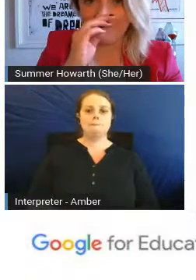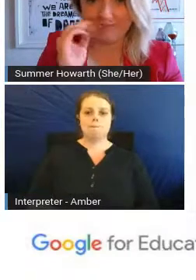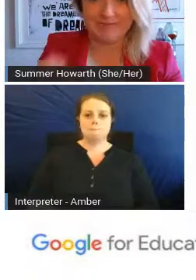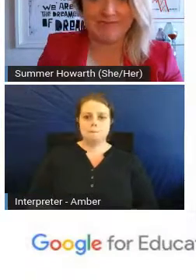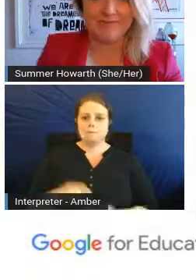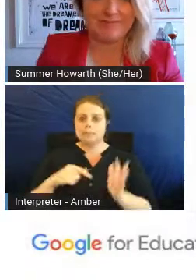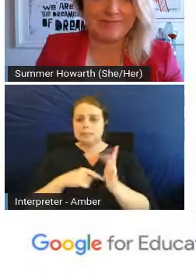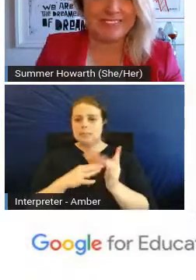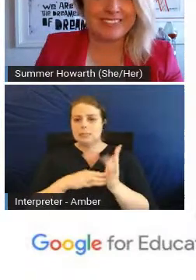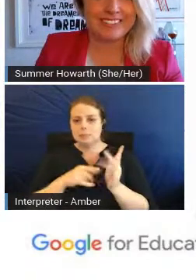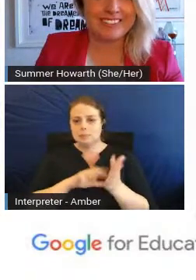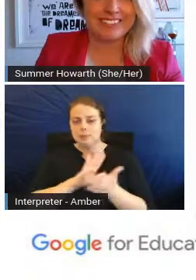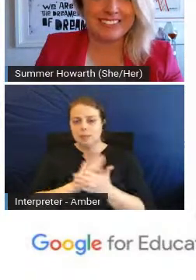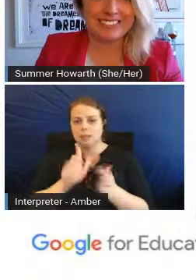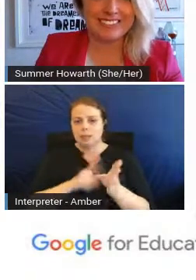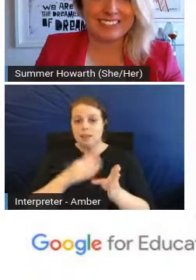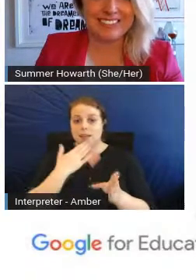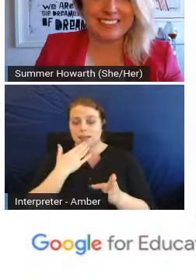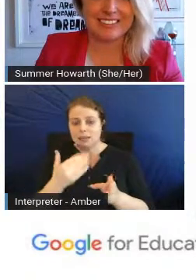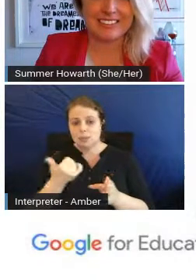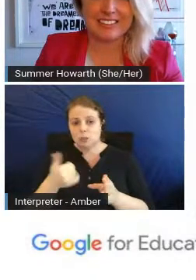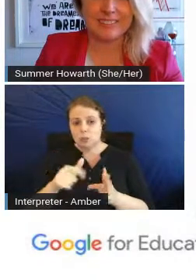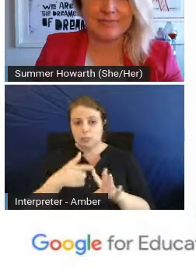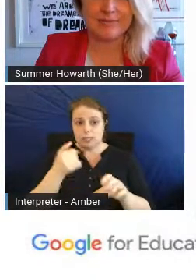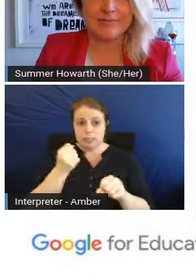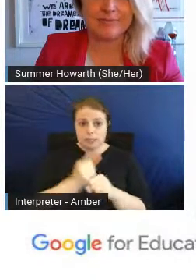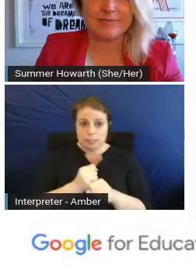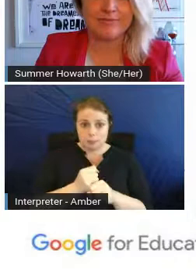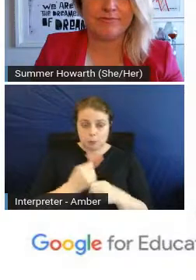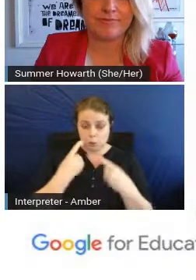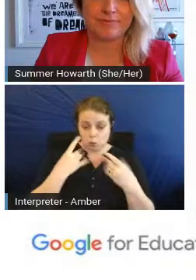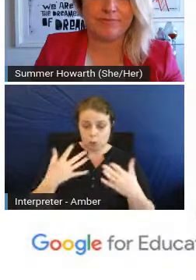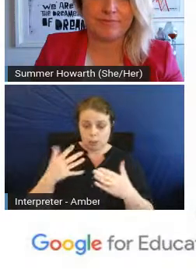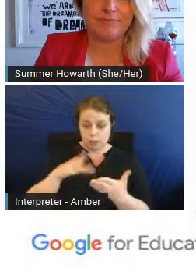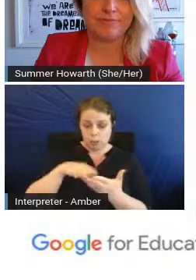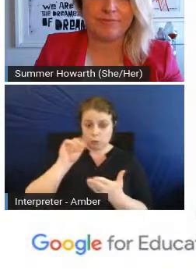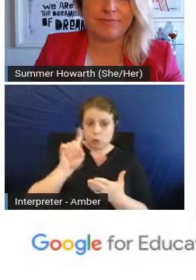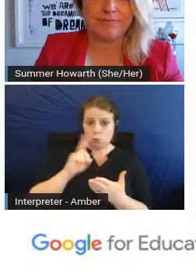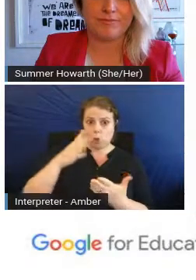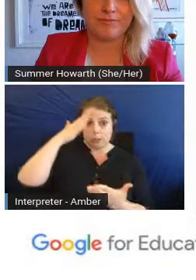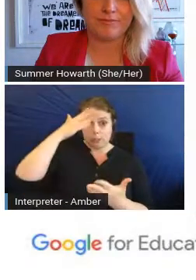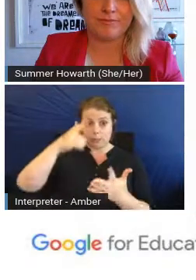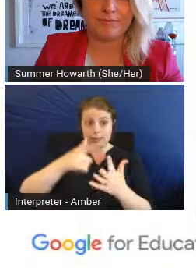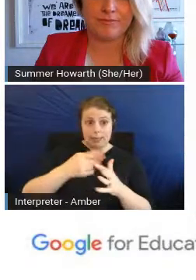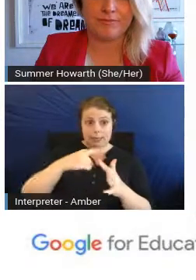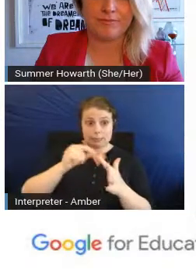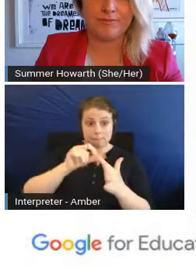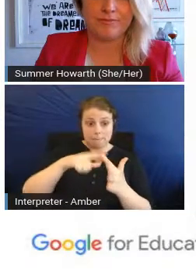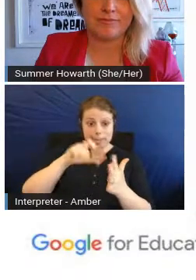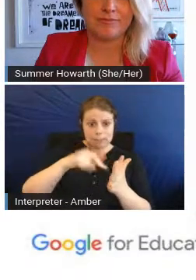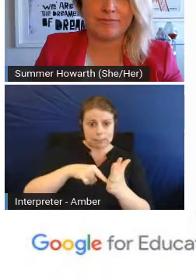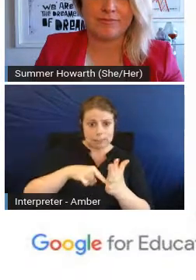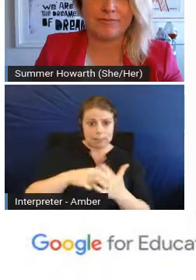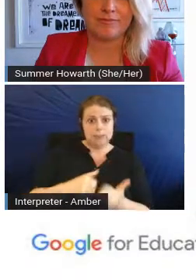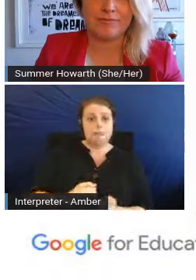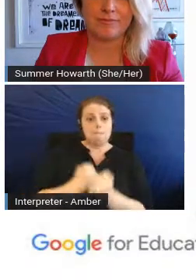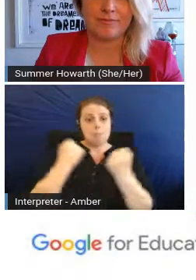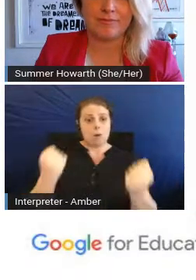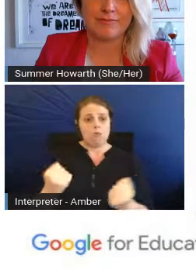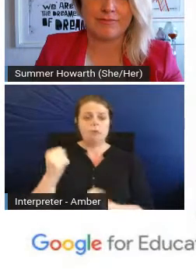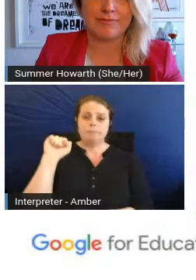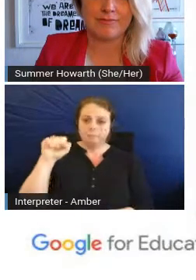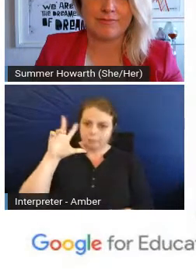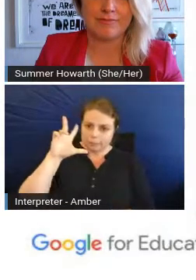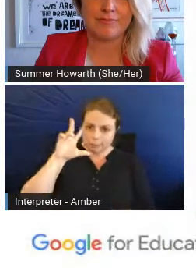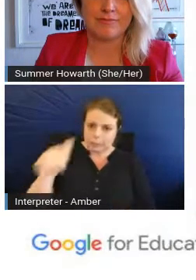Using exemplars to help students see what is expected can be really powerful. Love it, love it, love it. Thank you for and all of those